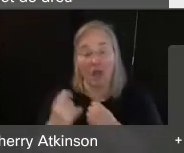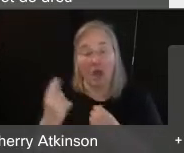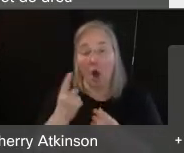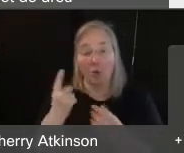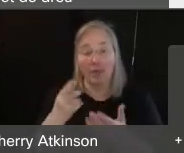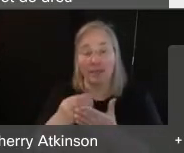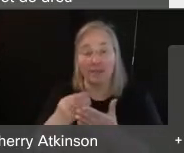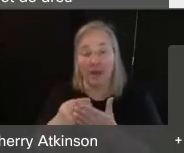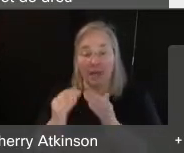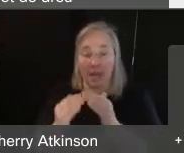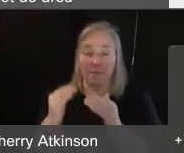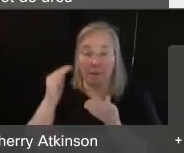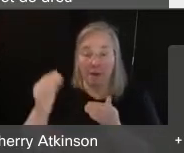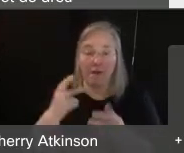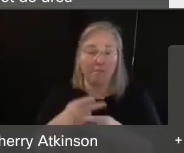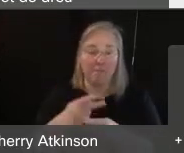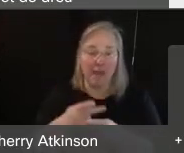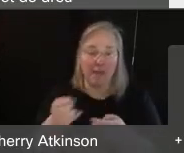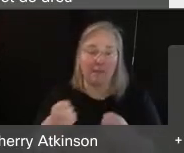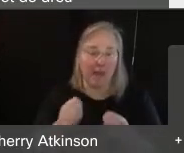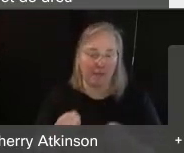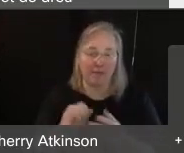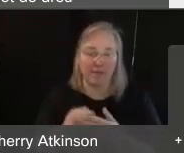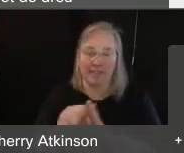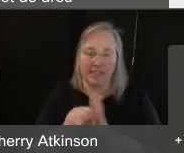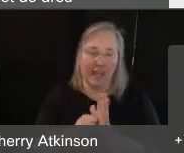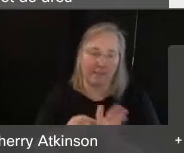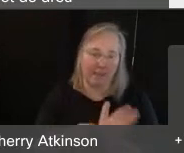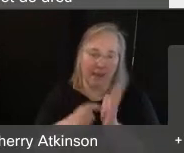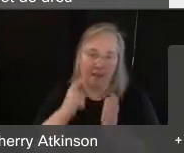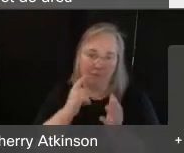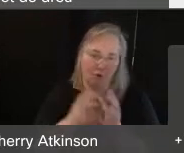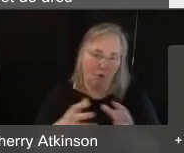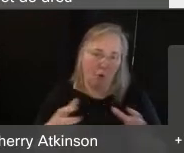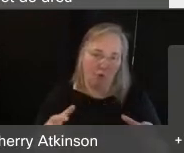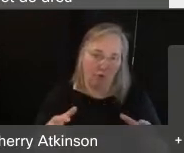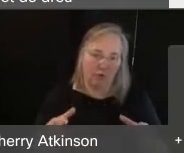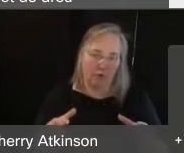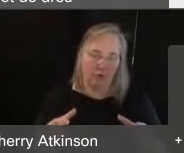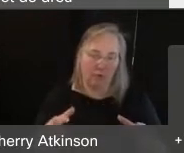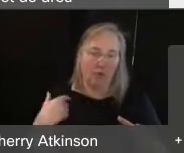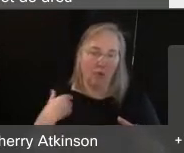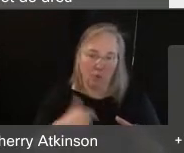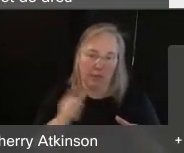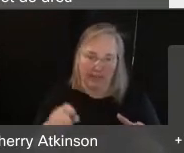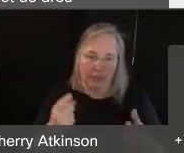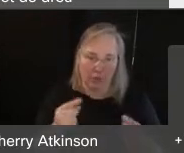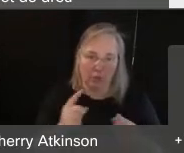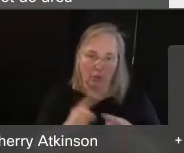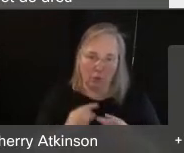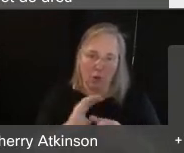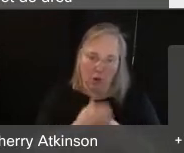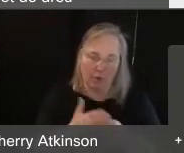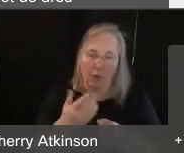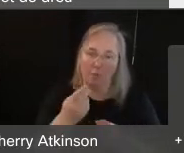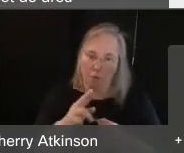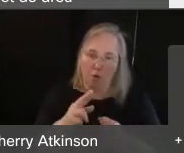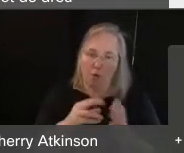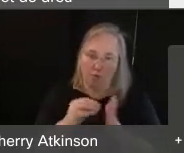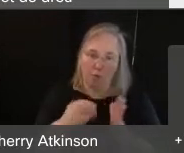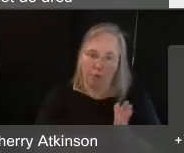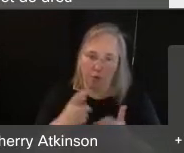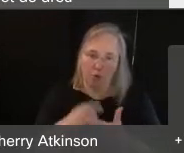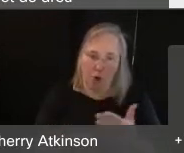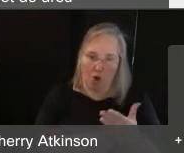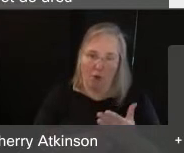is the state mandate for growth that we would need to do to cover the per pupil cost of the previous